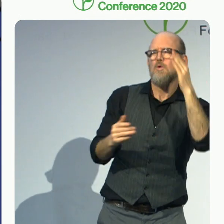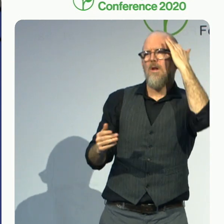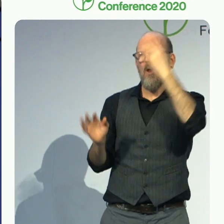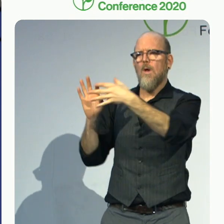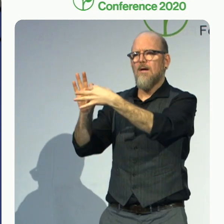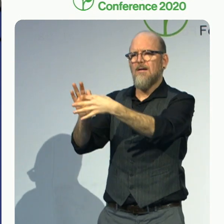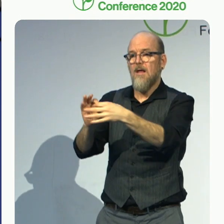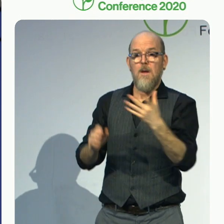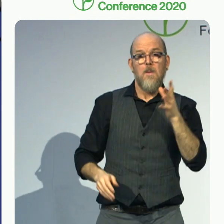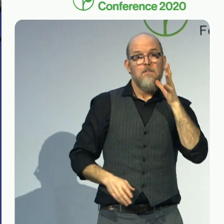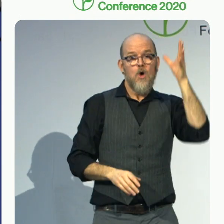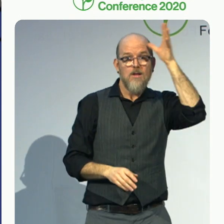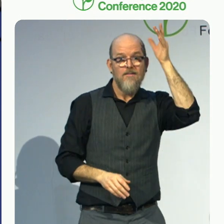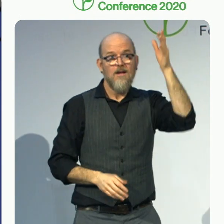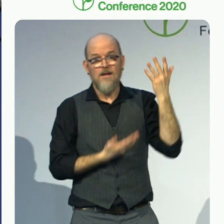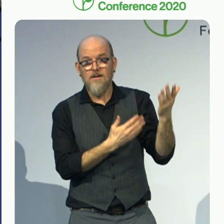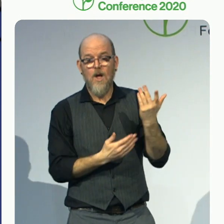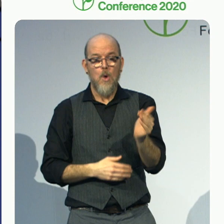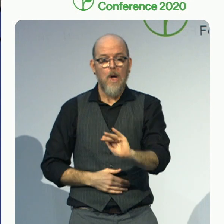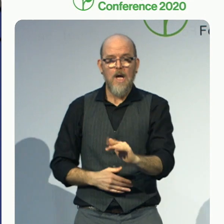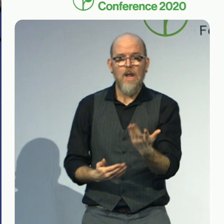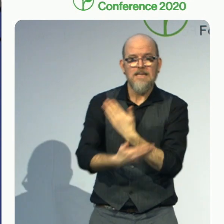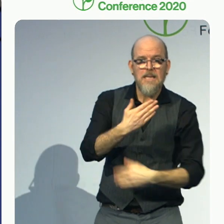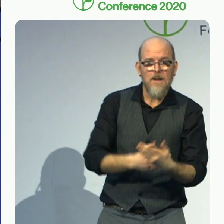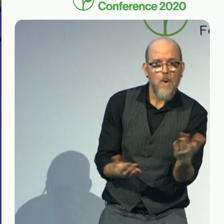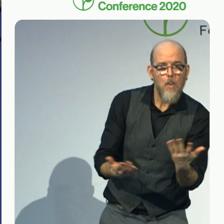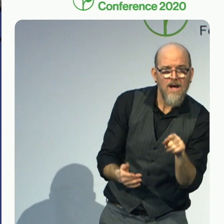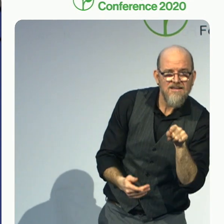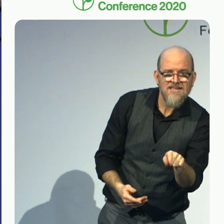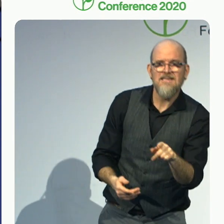mainstream provision so that every local school can